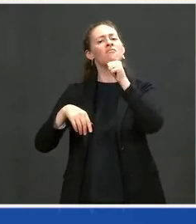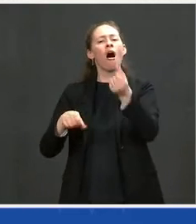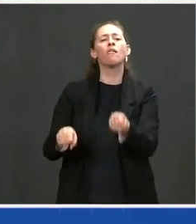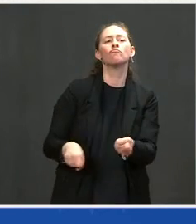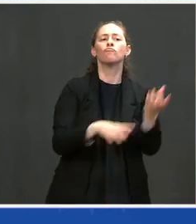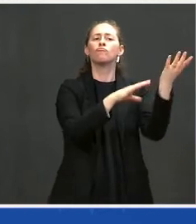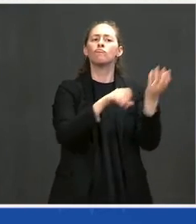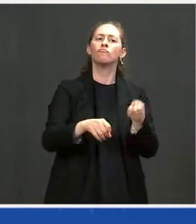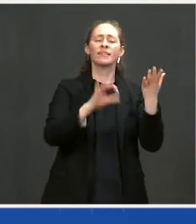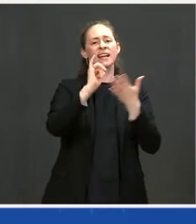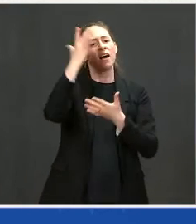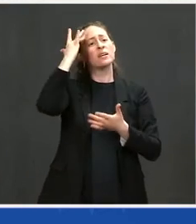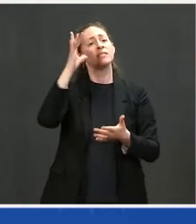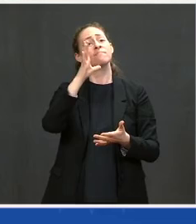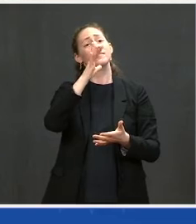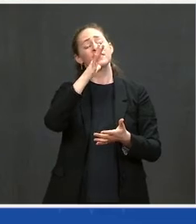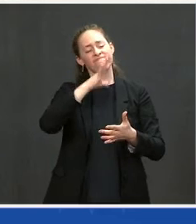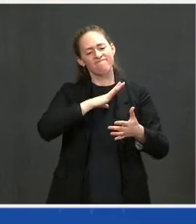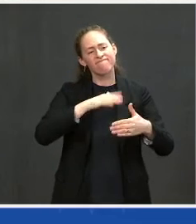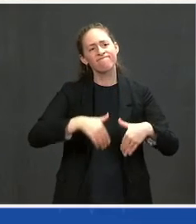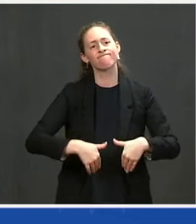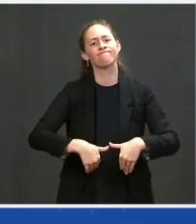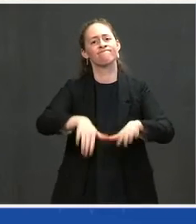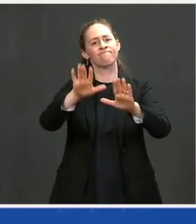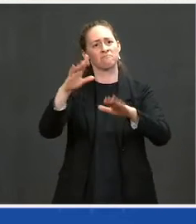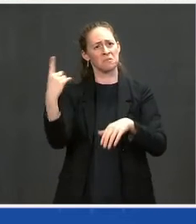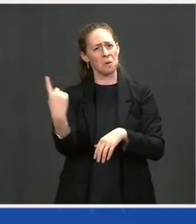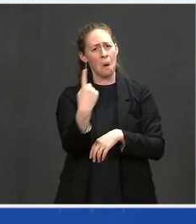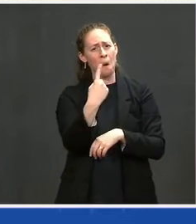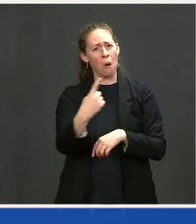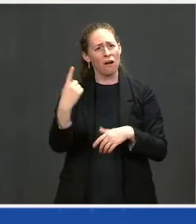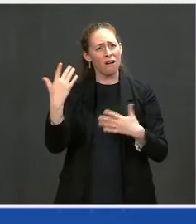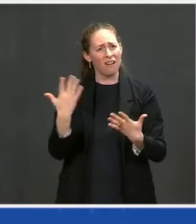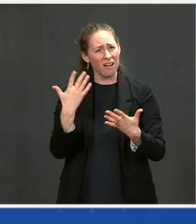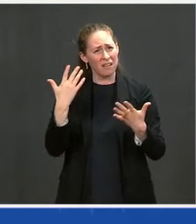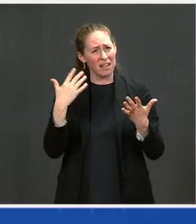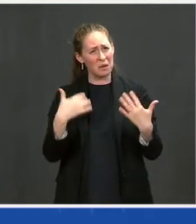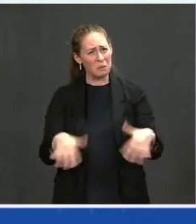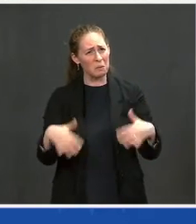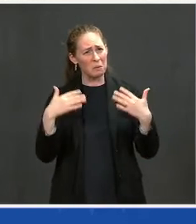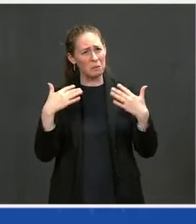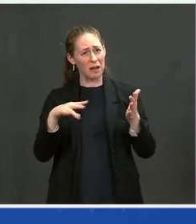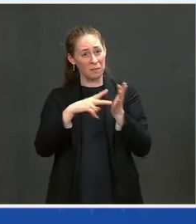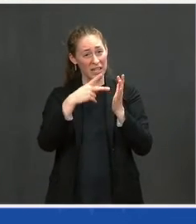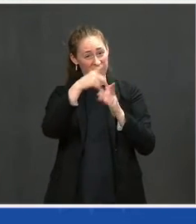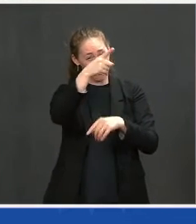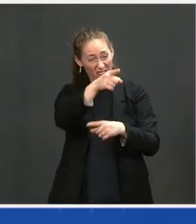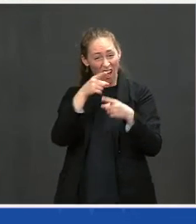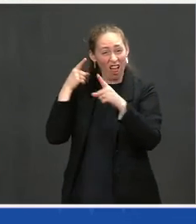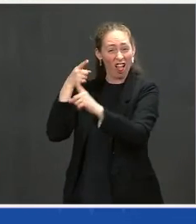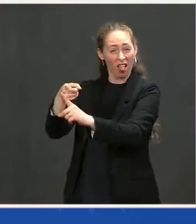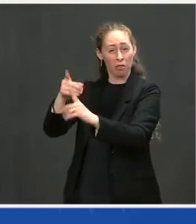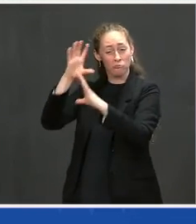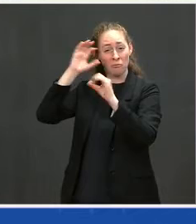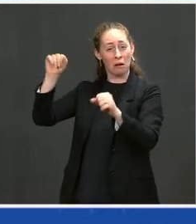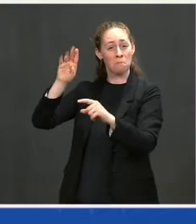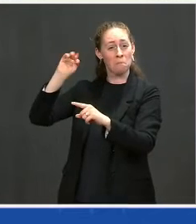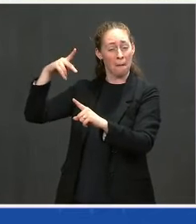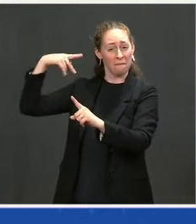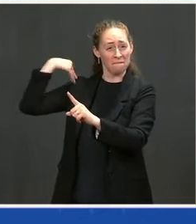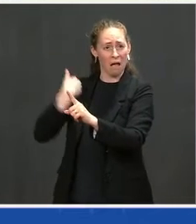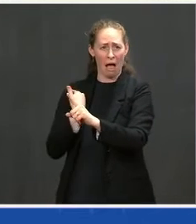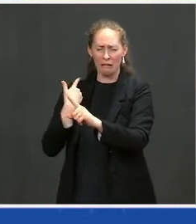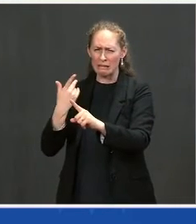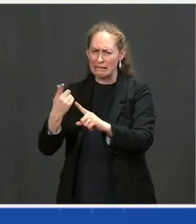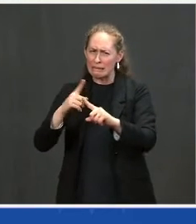Honduras. So, sir, you blame the last administration, but is your messaging in saying that these children are and will be allowed to stay